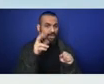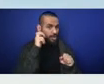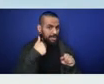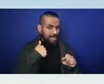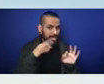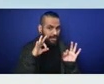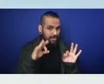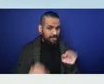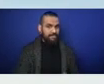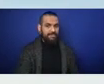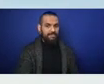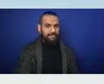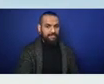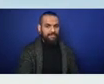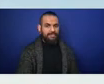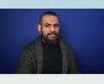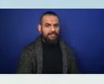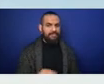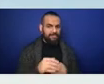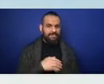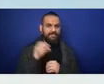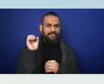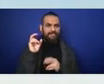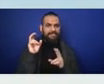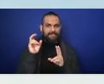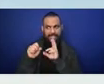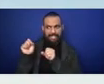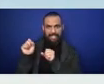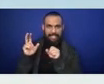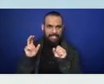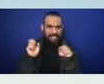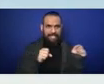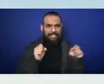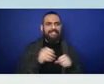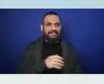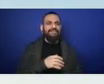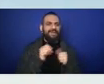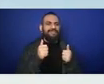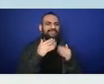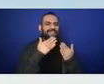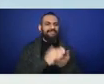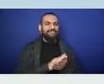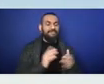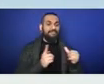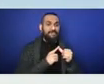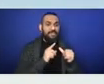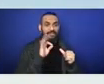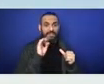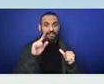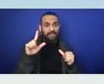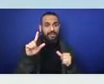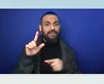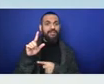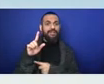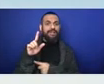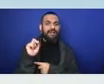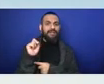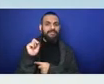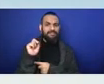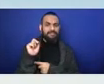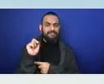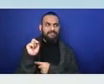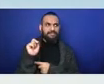Yes, I did hear the question, and I was going to have Jose jump in and take that. Go ahead, Jose. Okay.